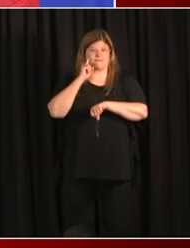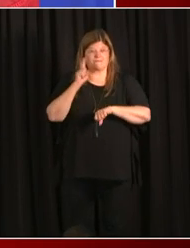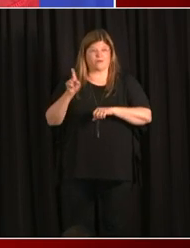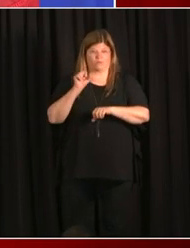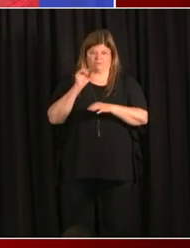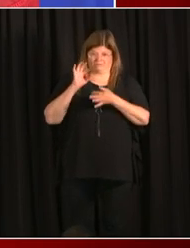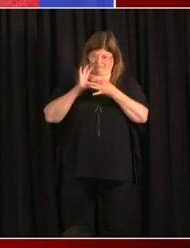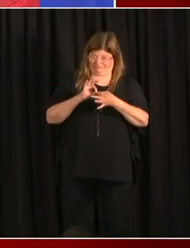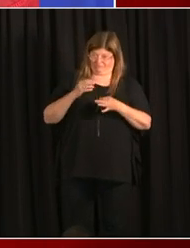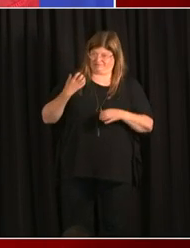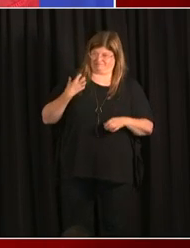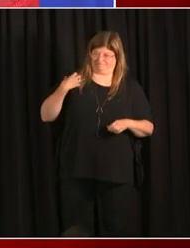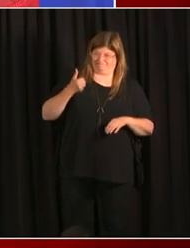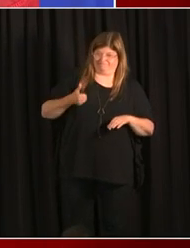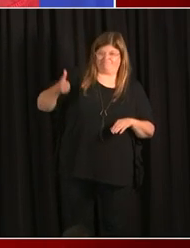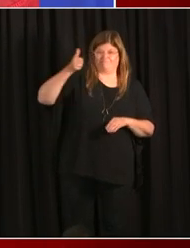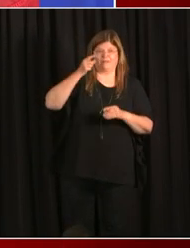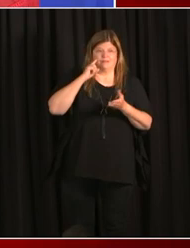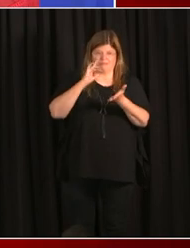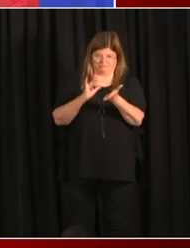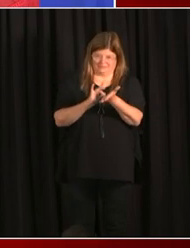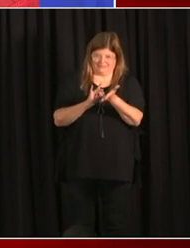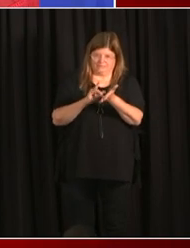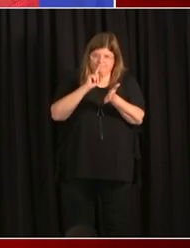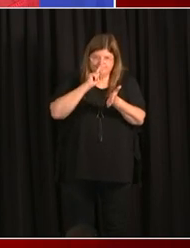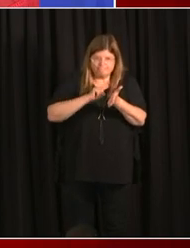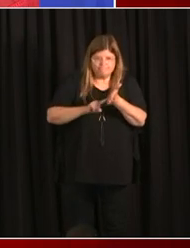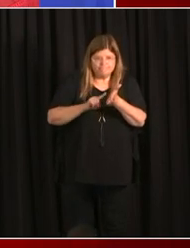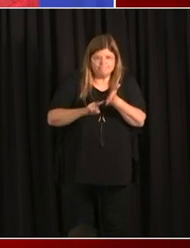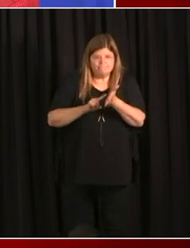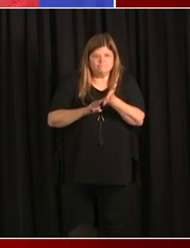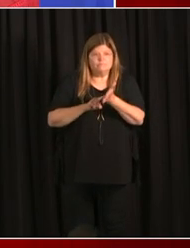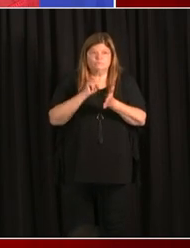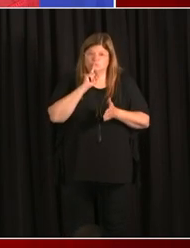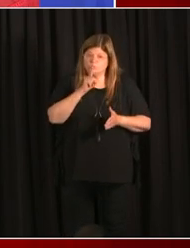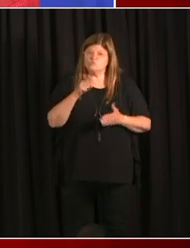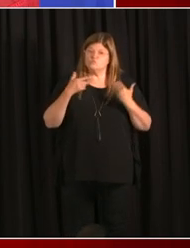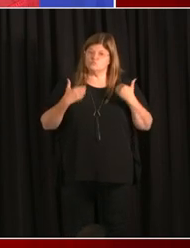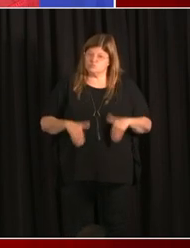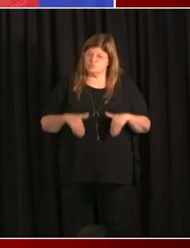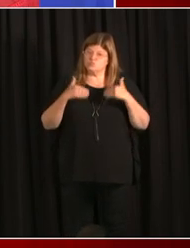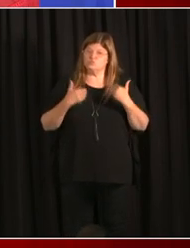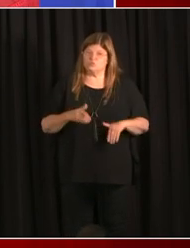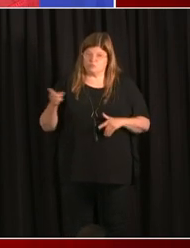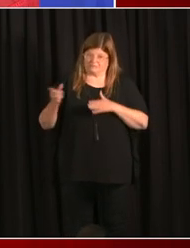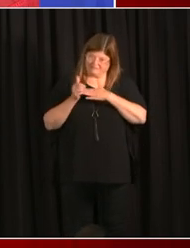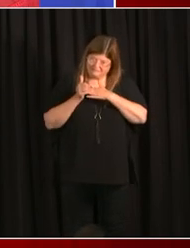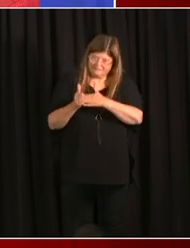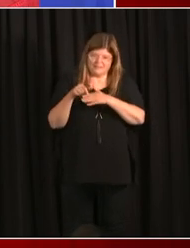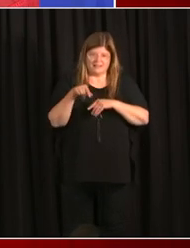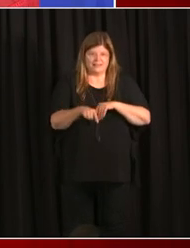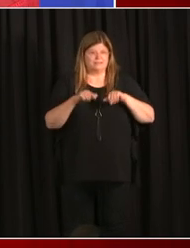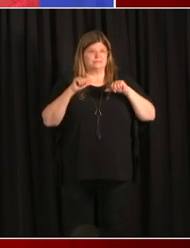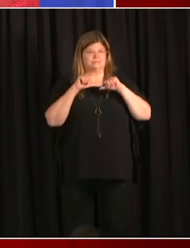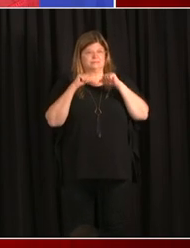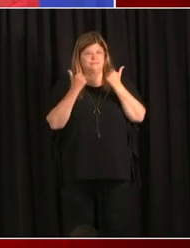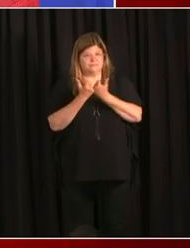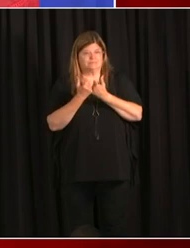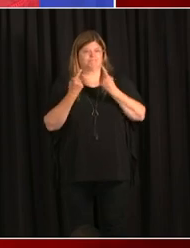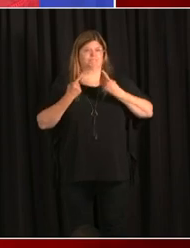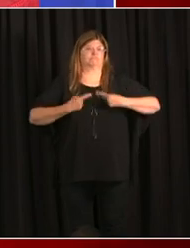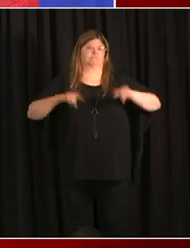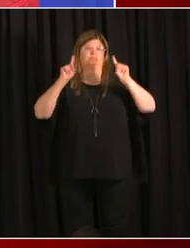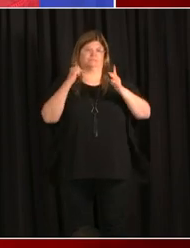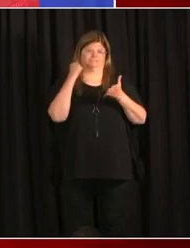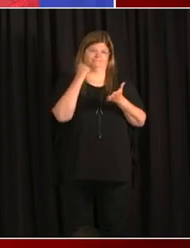Examiner has been extraordinary in leading that agency to accreditation and